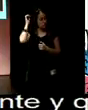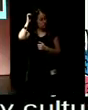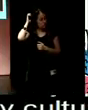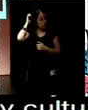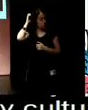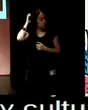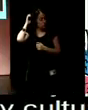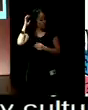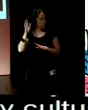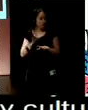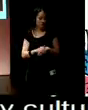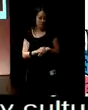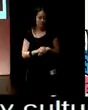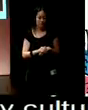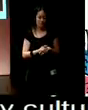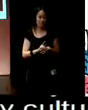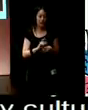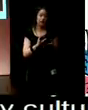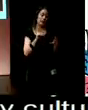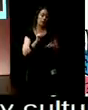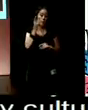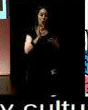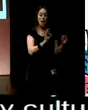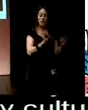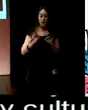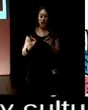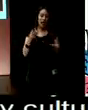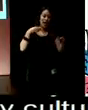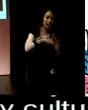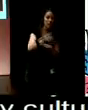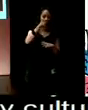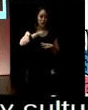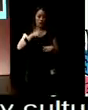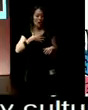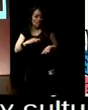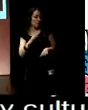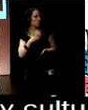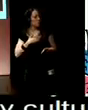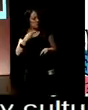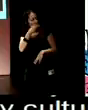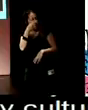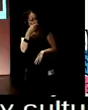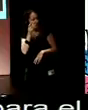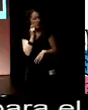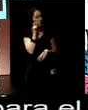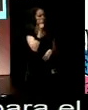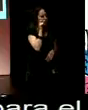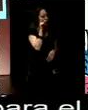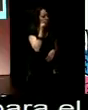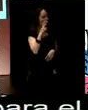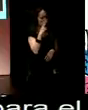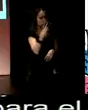process, to prepare the process of access to potential visitors interested in